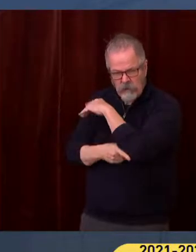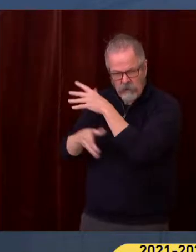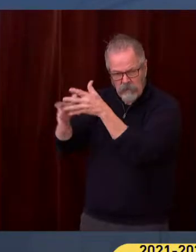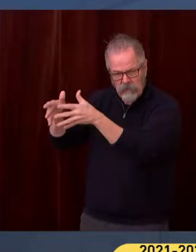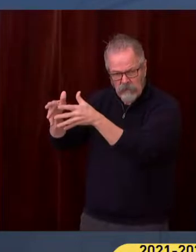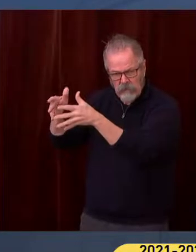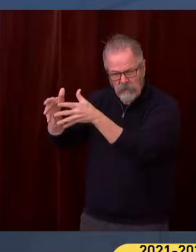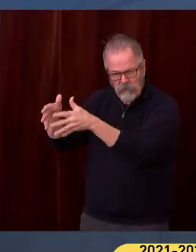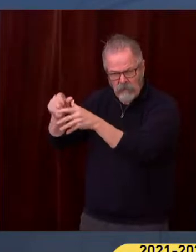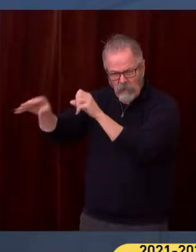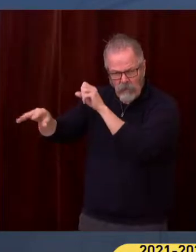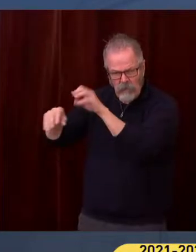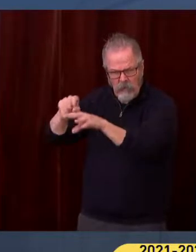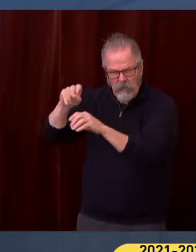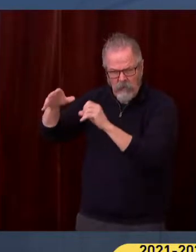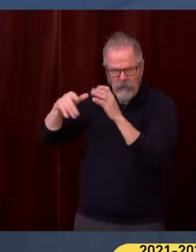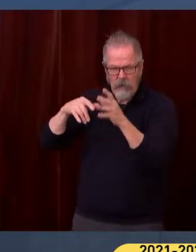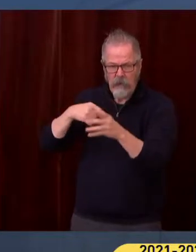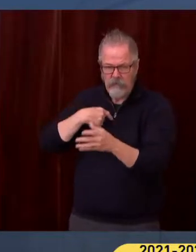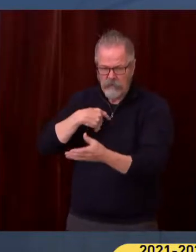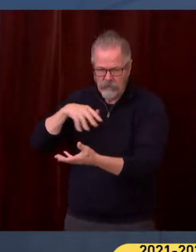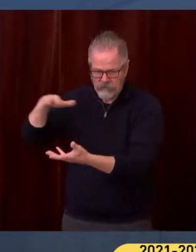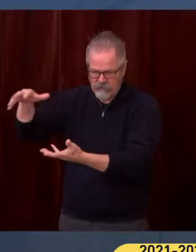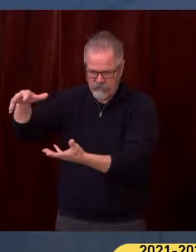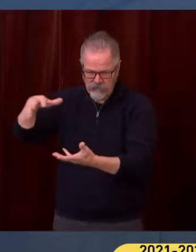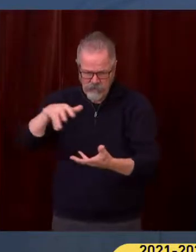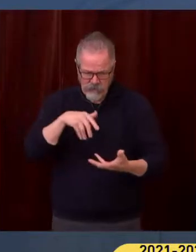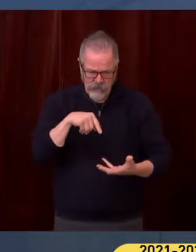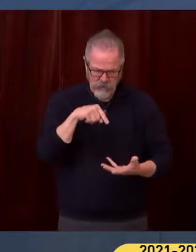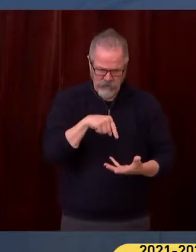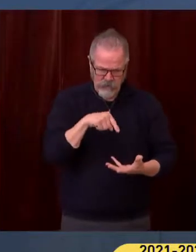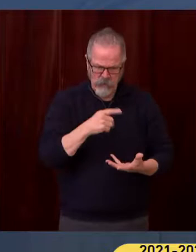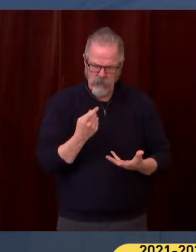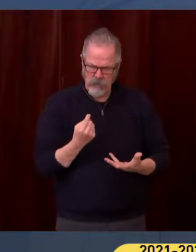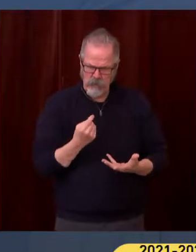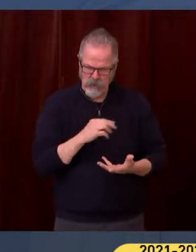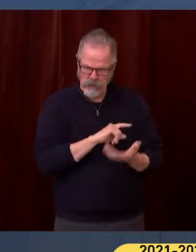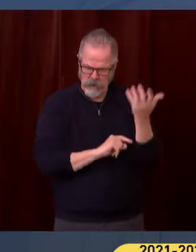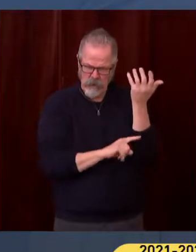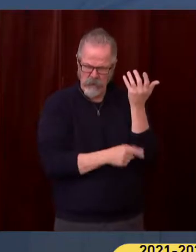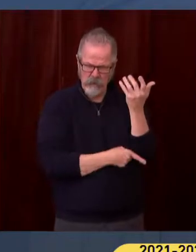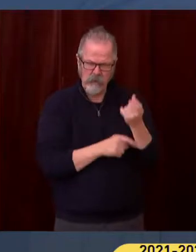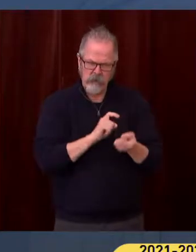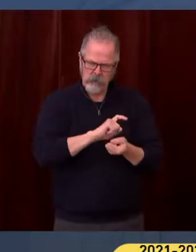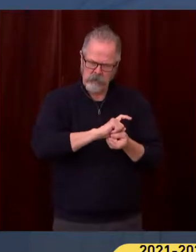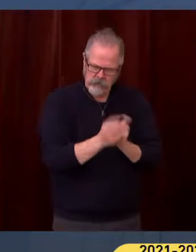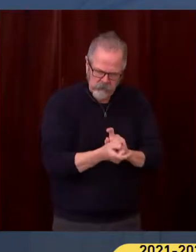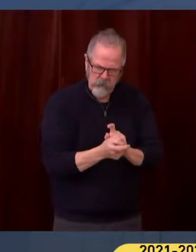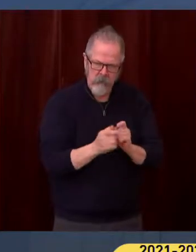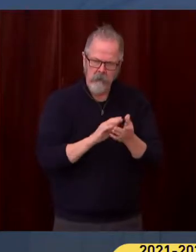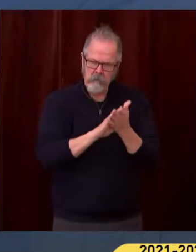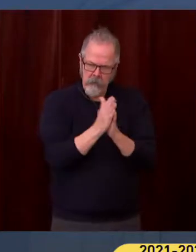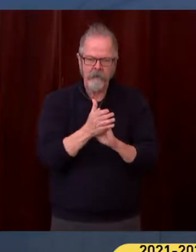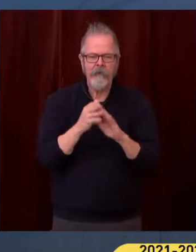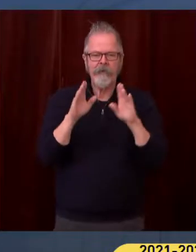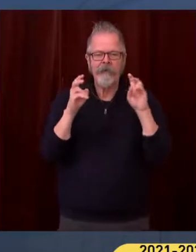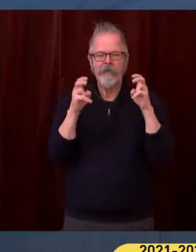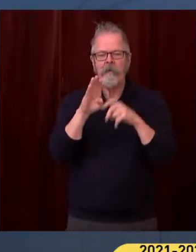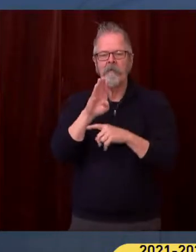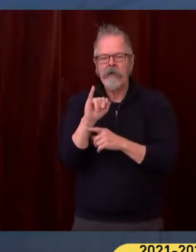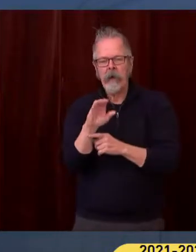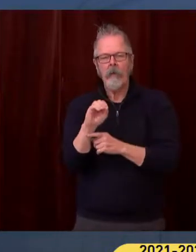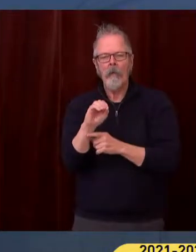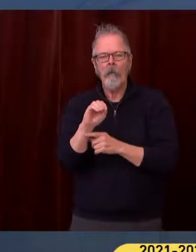reduction in the number of unburned hydrocarbons, carbon monoxide, sulfur, and particulate matter that Representative